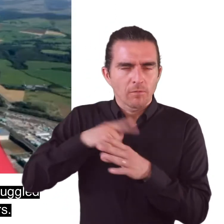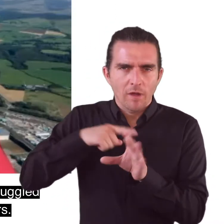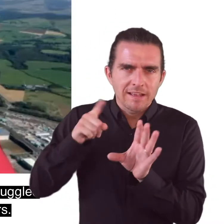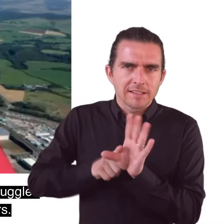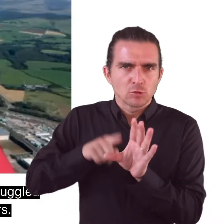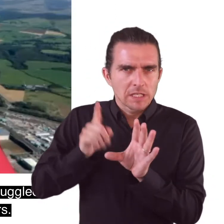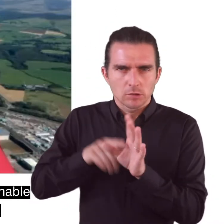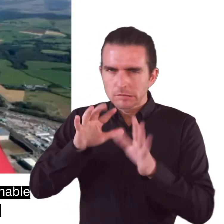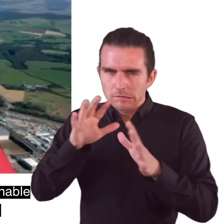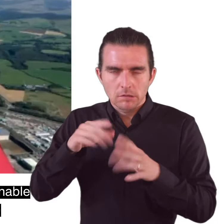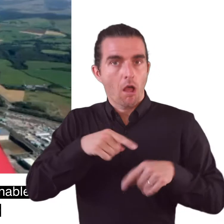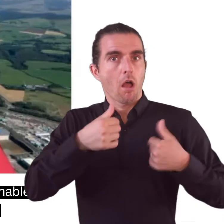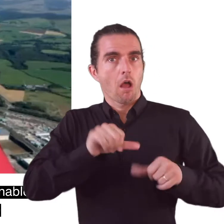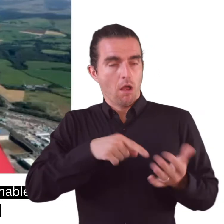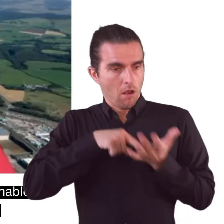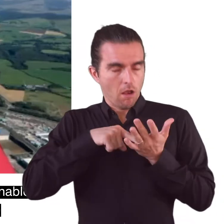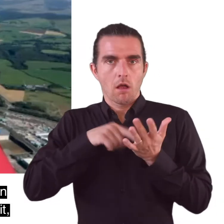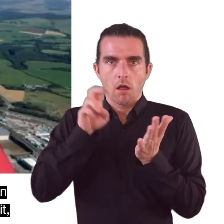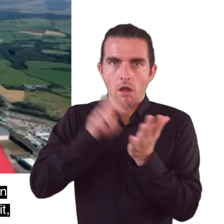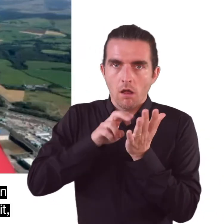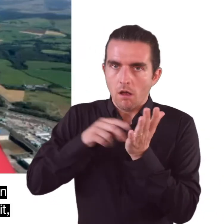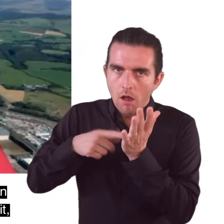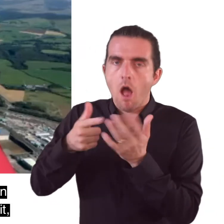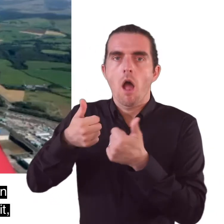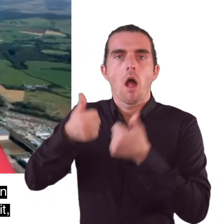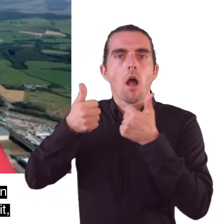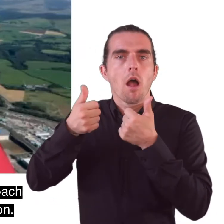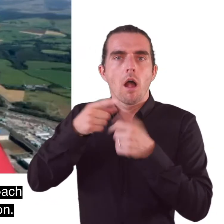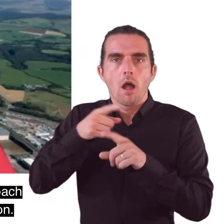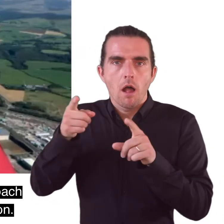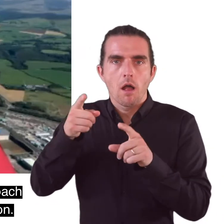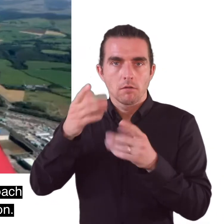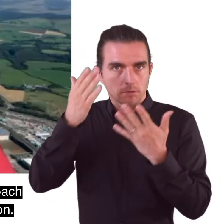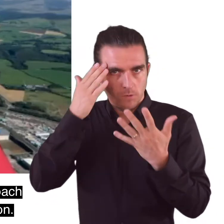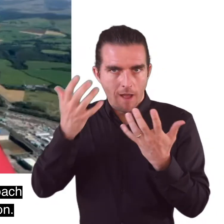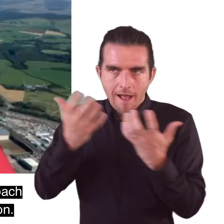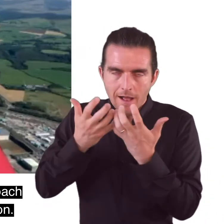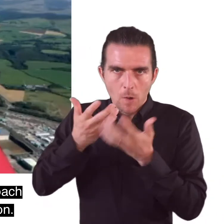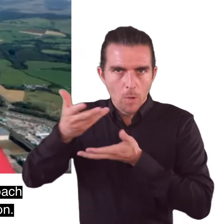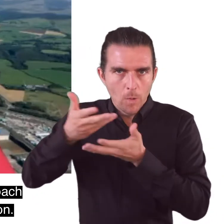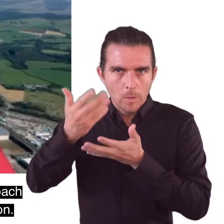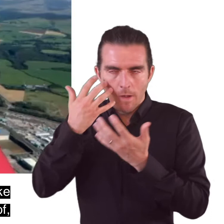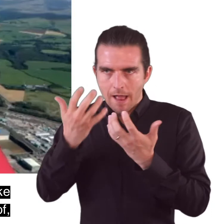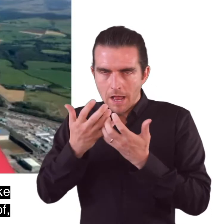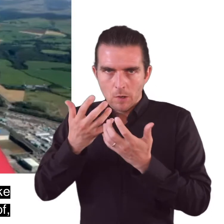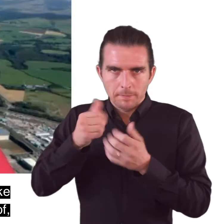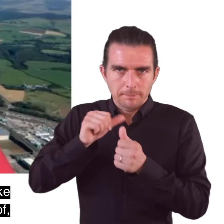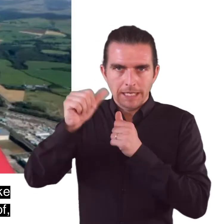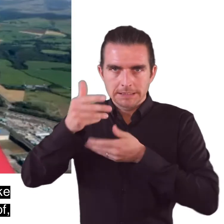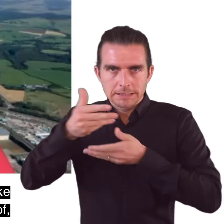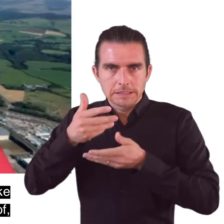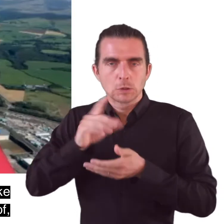something for years, and until this rap came in and the person approached them with it, they never knew how to approach or have that conversation. You kind of